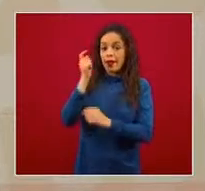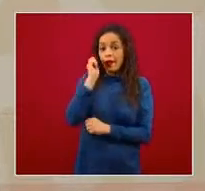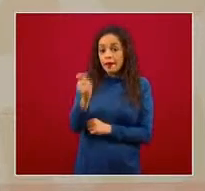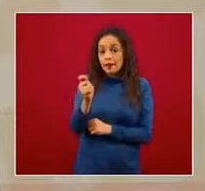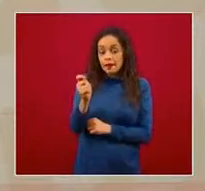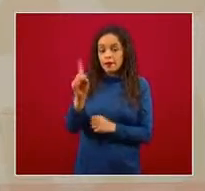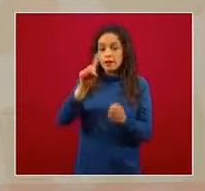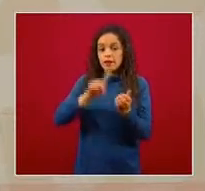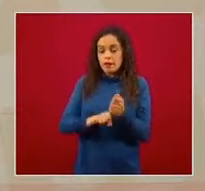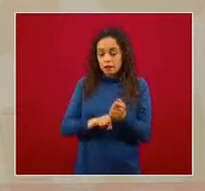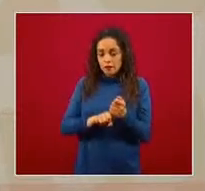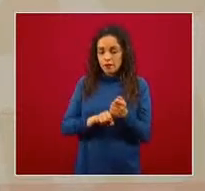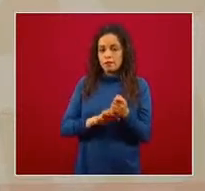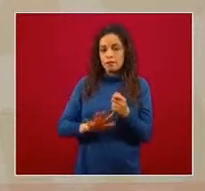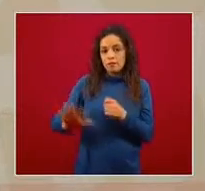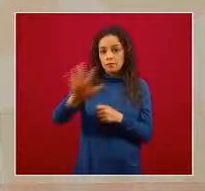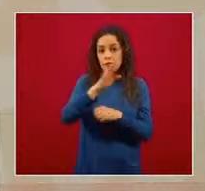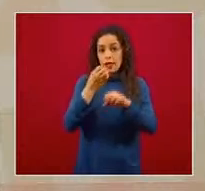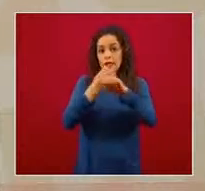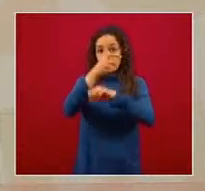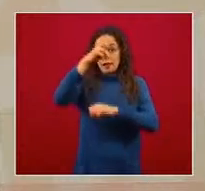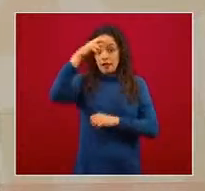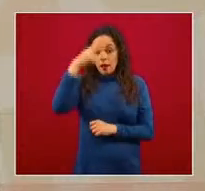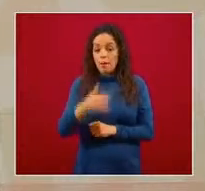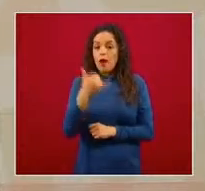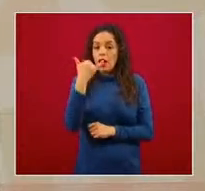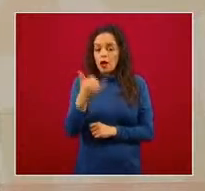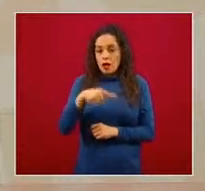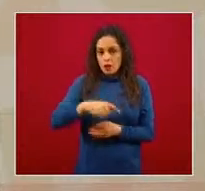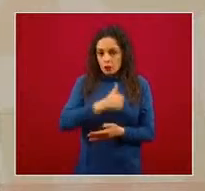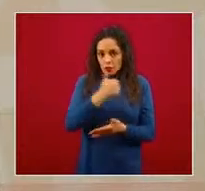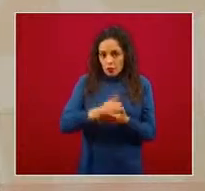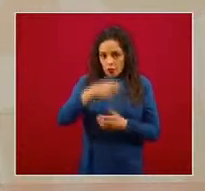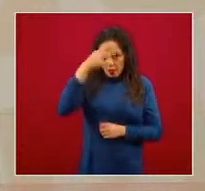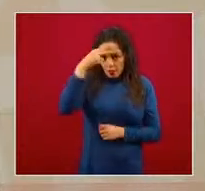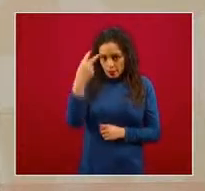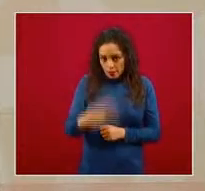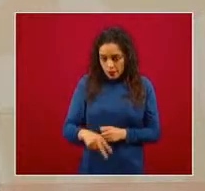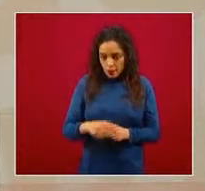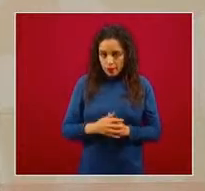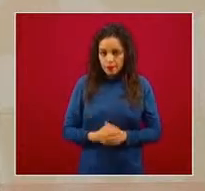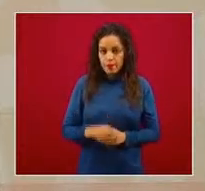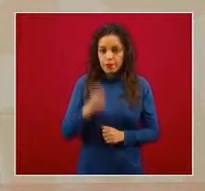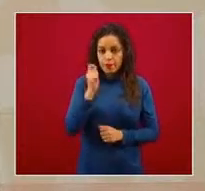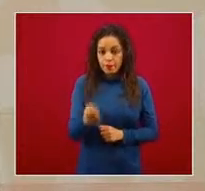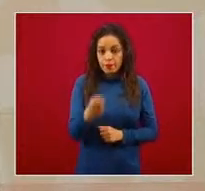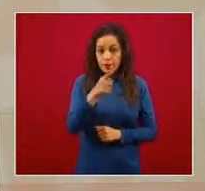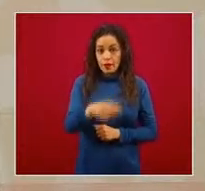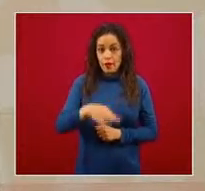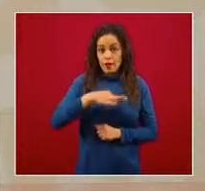And we refer to the curve of the Mexican Valley. So the curve